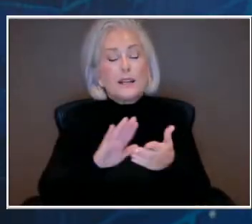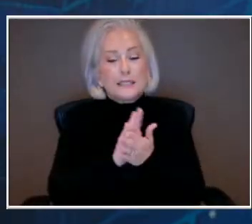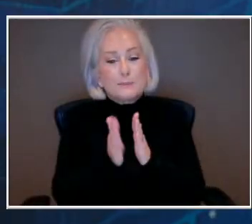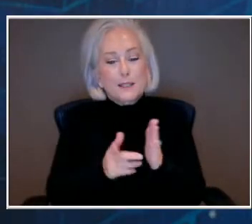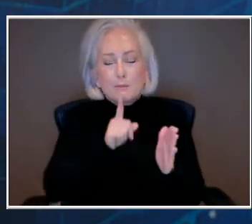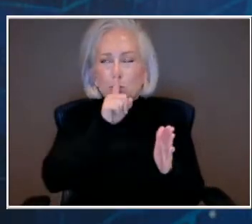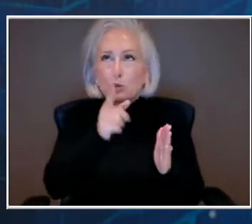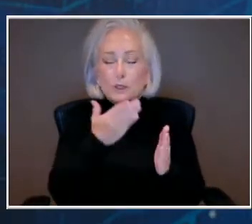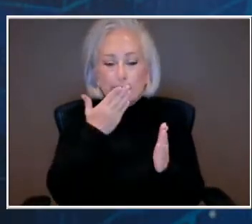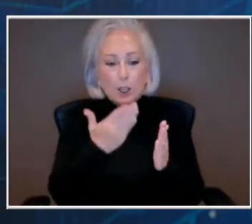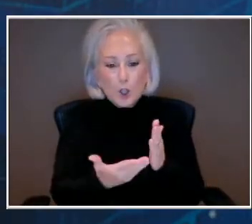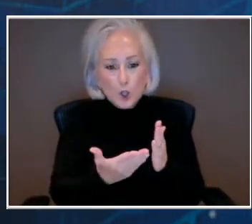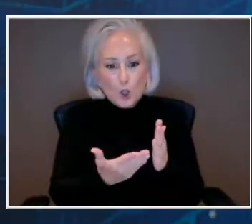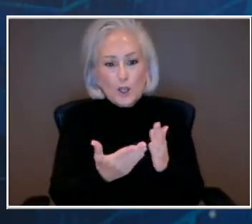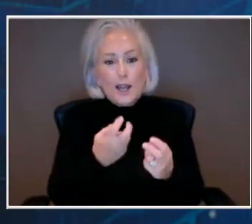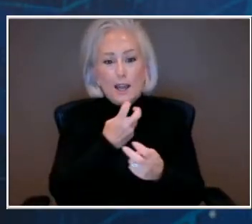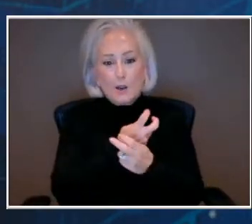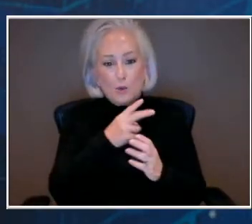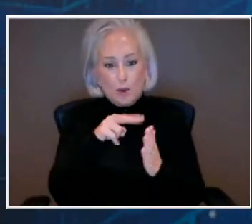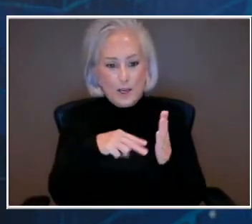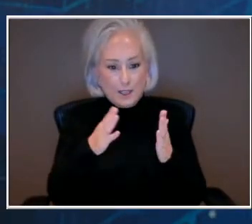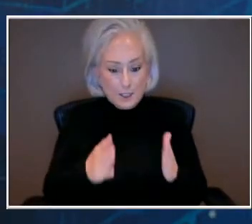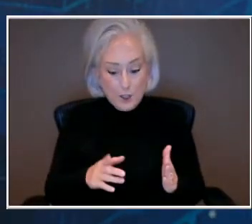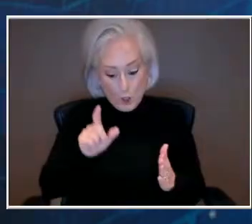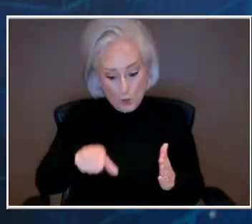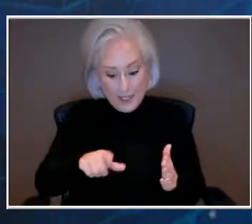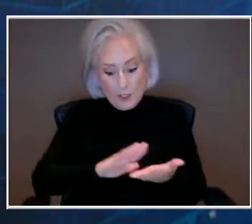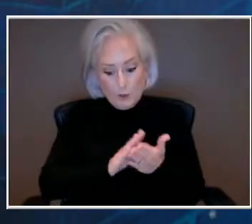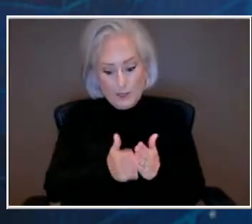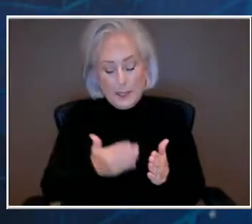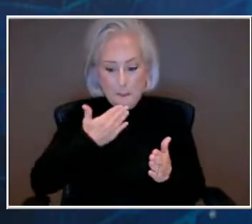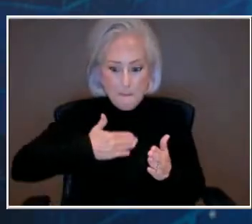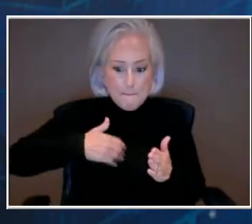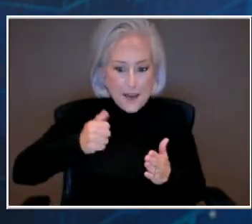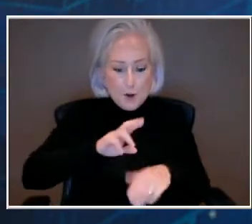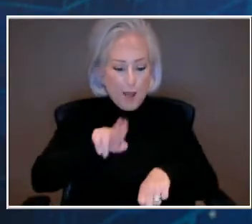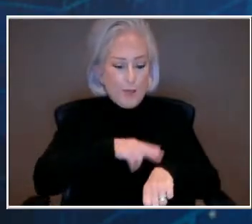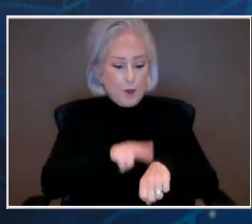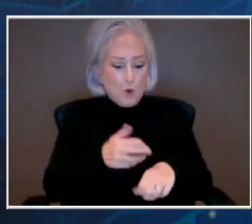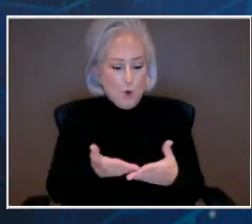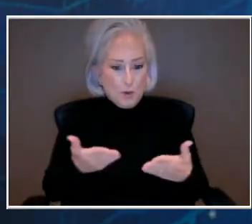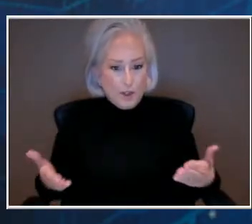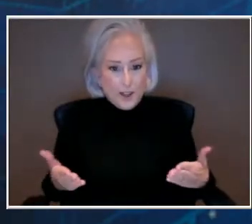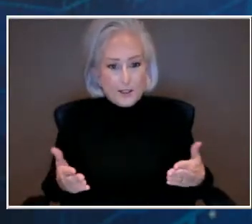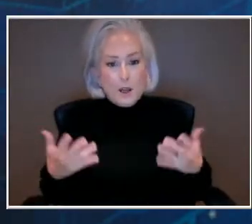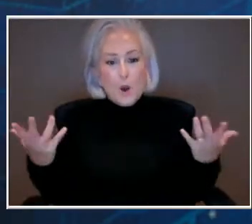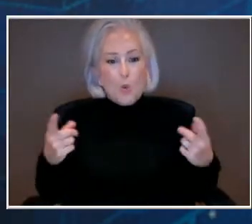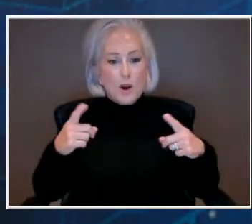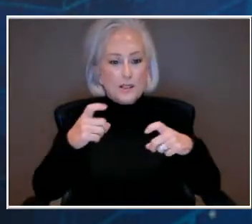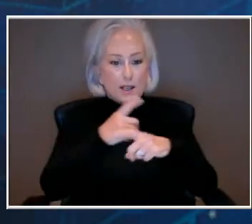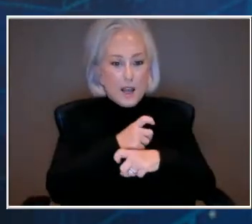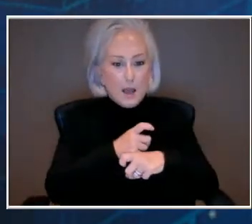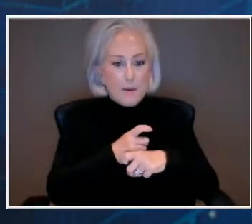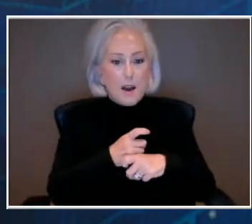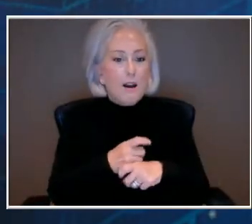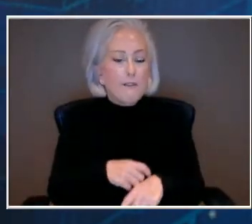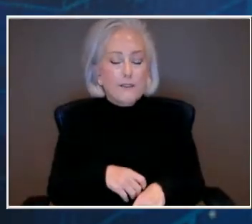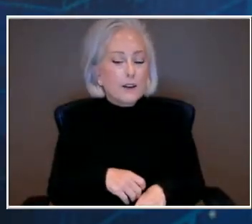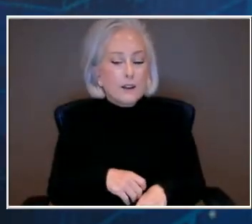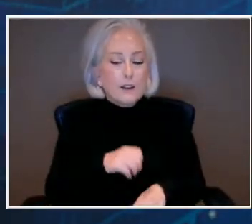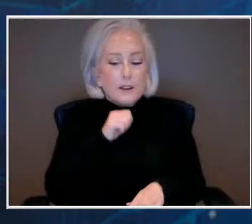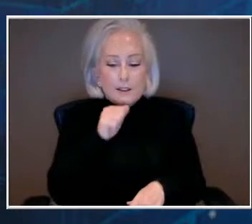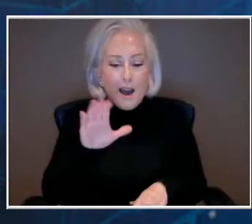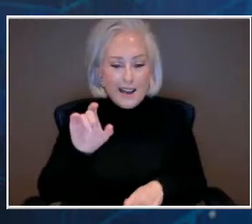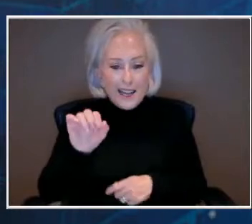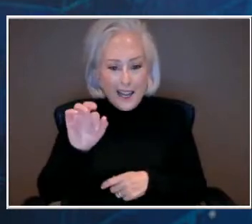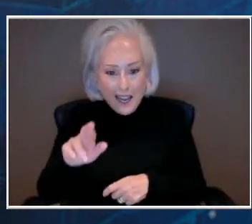you need to be even better at the normal stuff. You really have to understand the complexity of benign, normal disease and things like that too, in order to